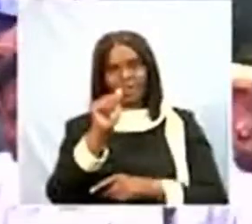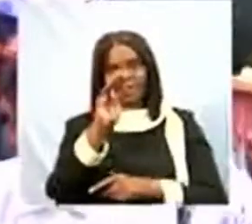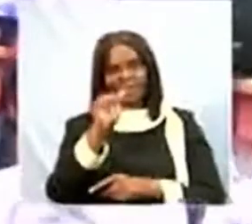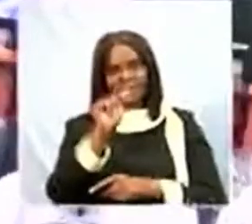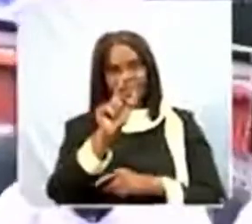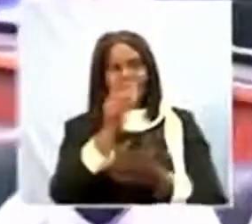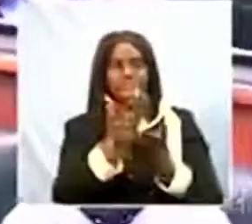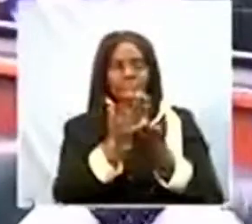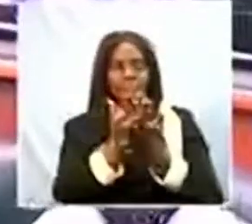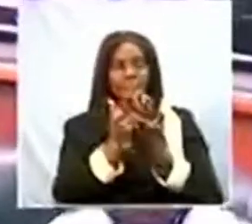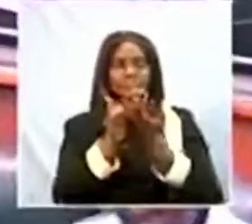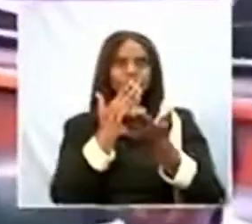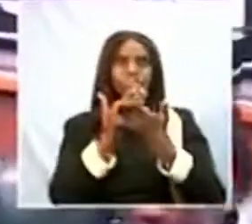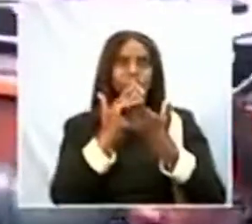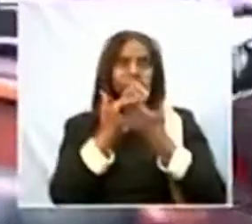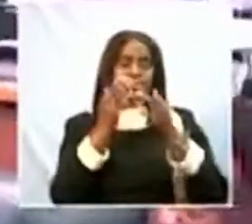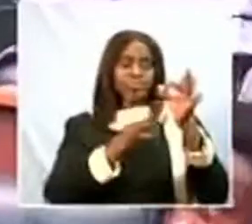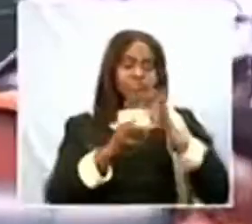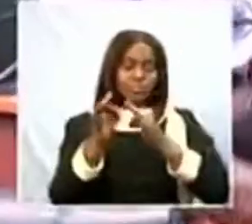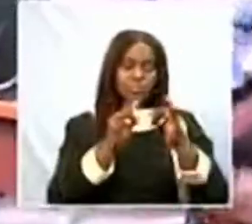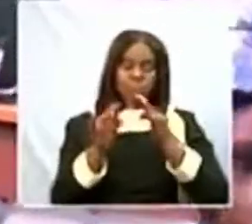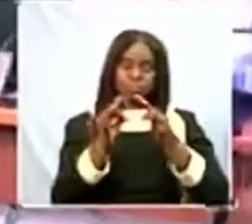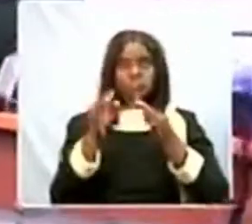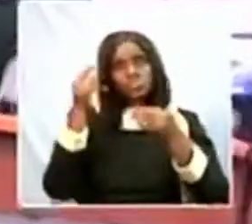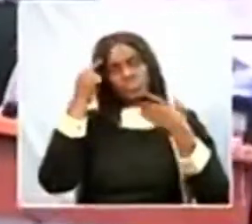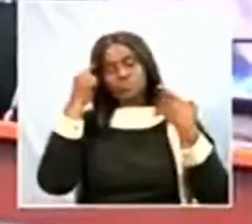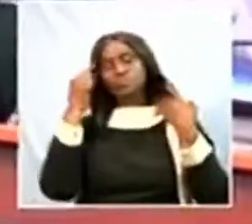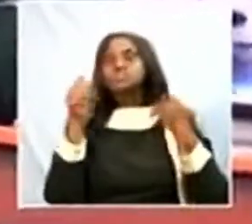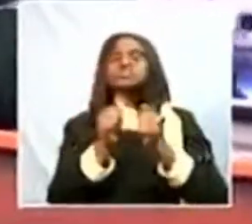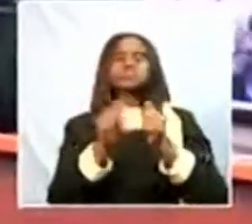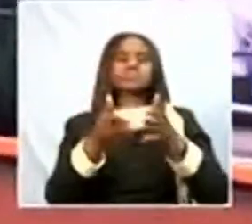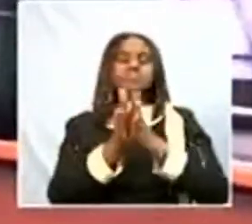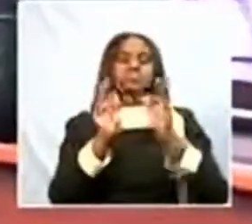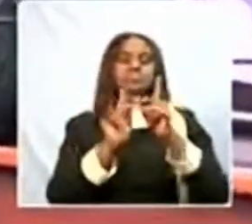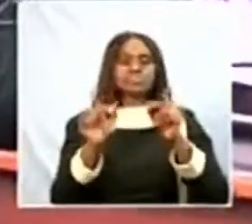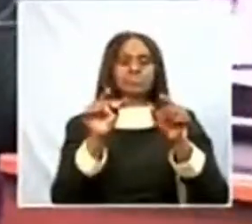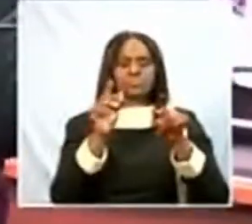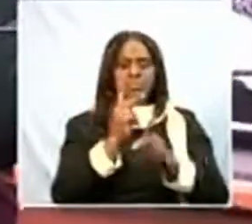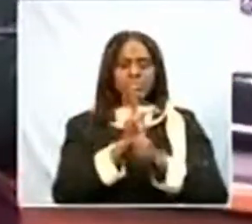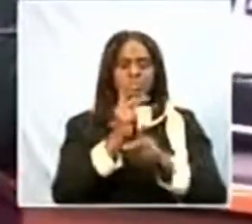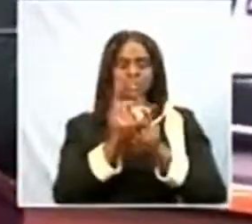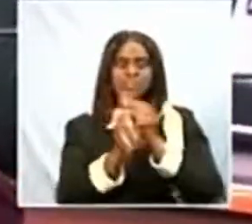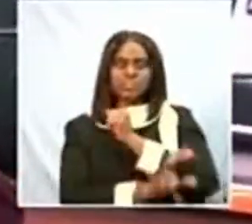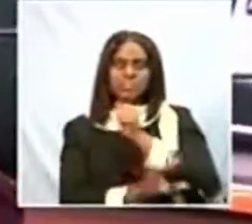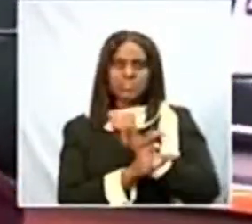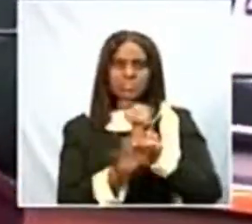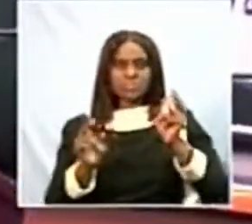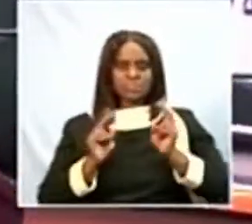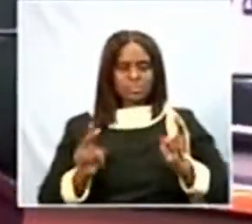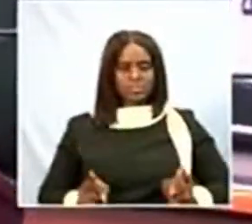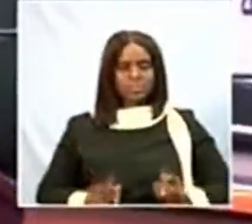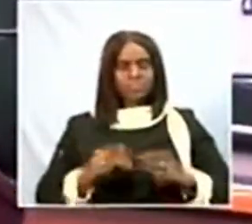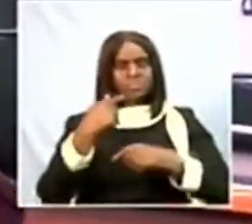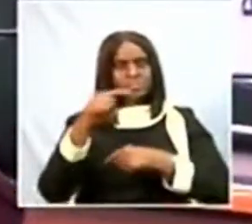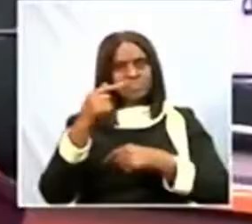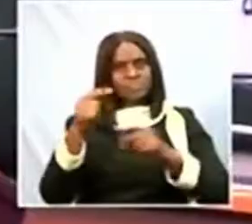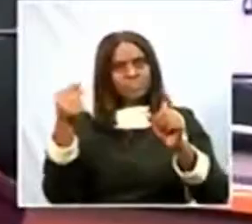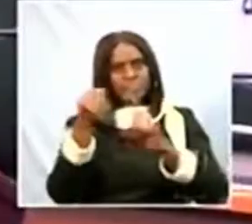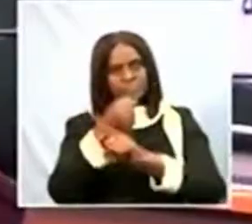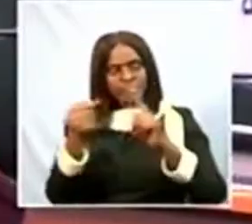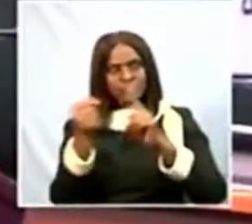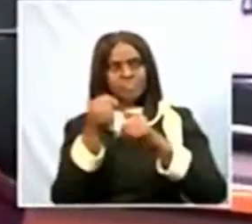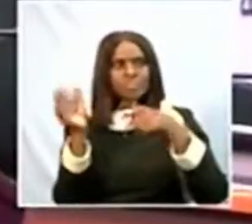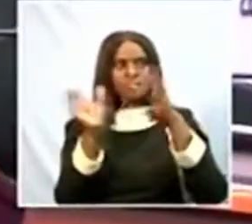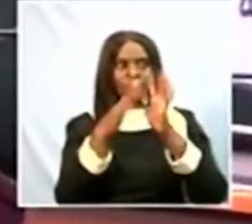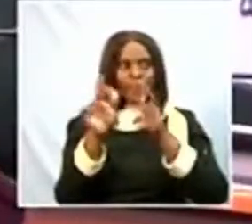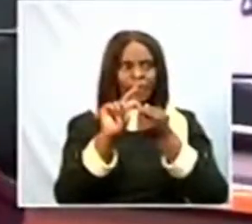today's August House urges the government and the general public to keep our country clean, green, and healthy as a measure to fight climate change.